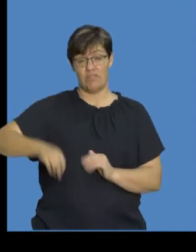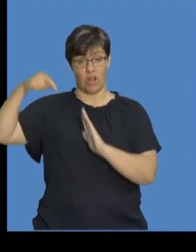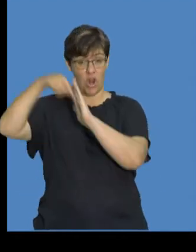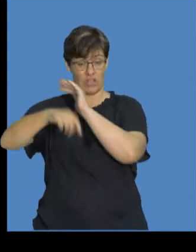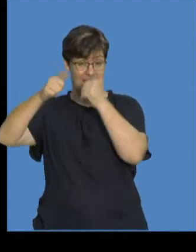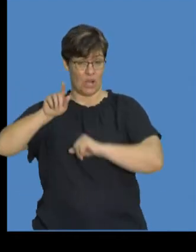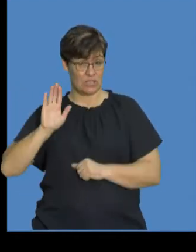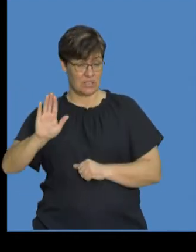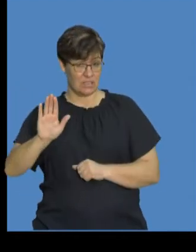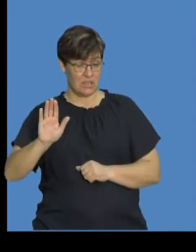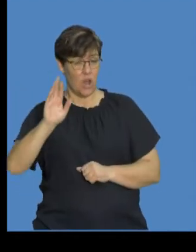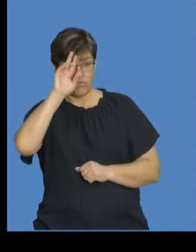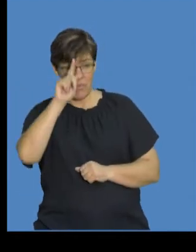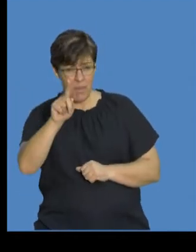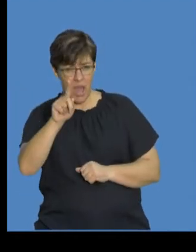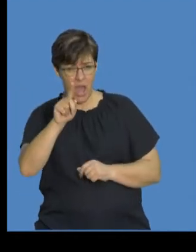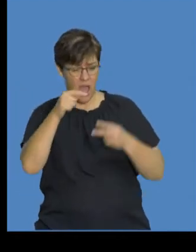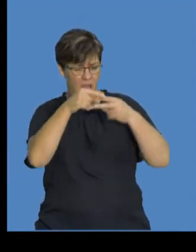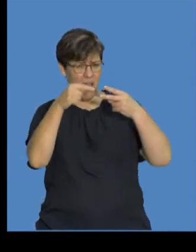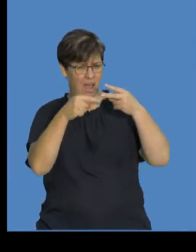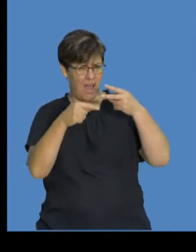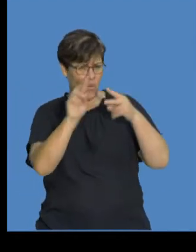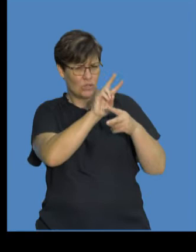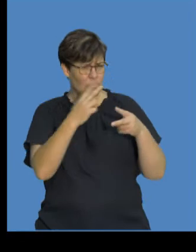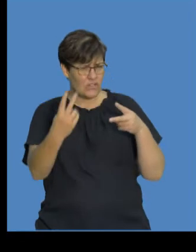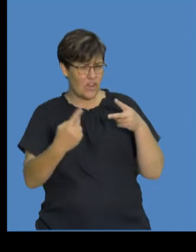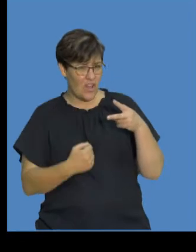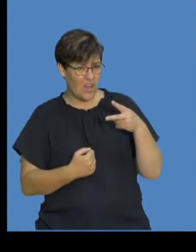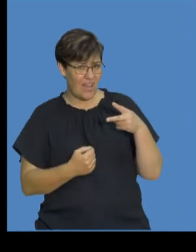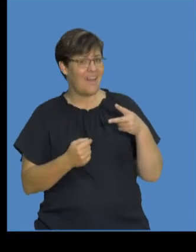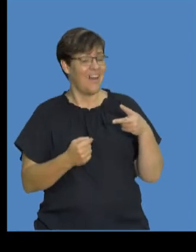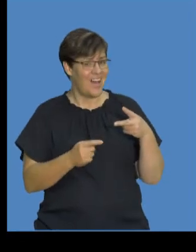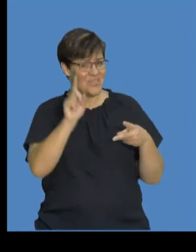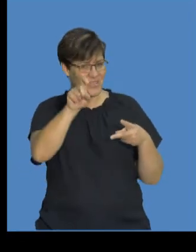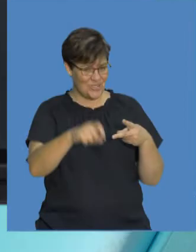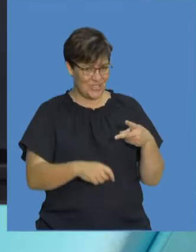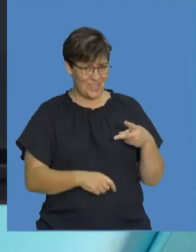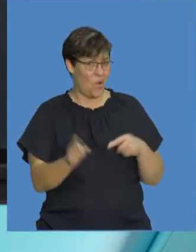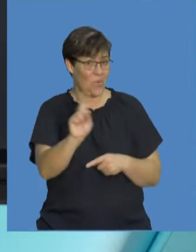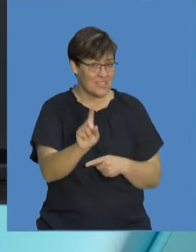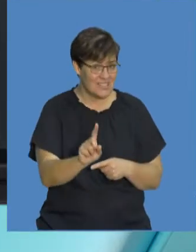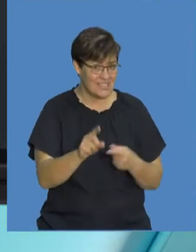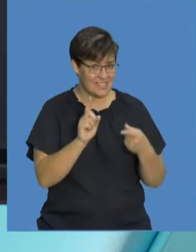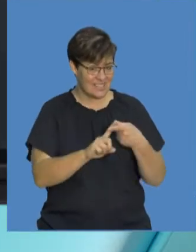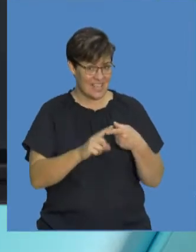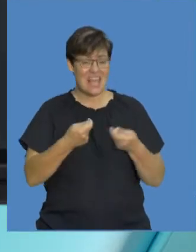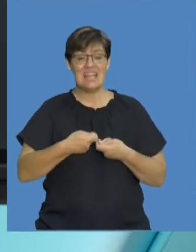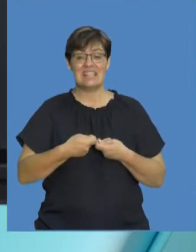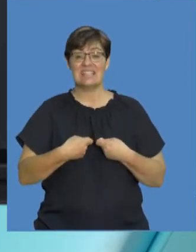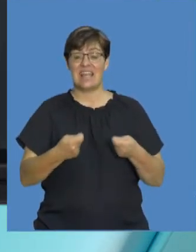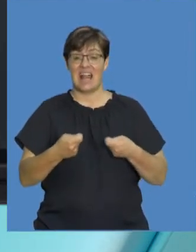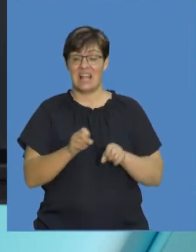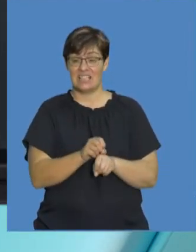in my profit and loss account, do you remember the two cost components that we transferred? Certainly you should. What are